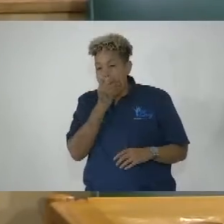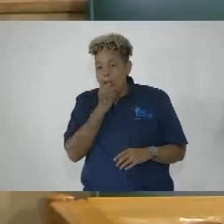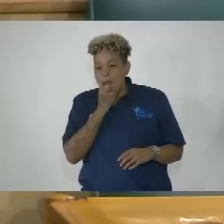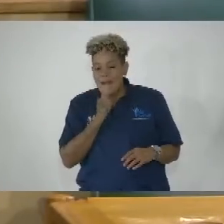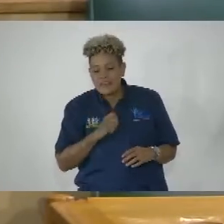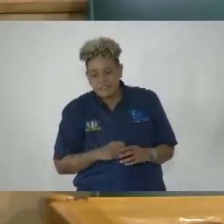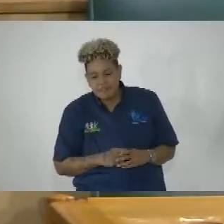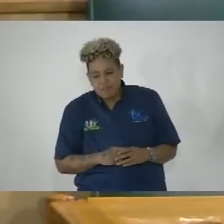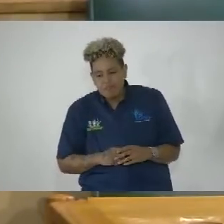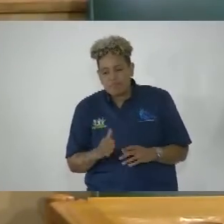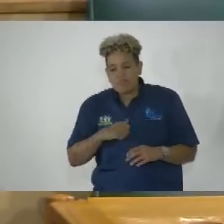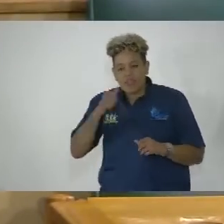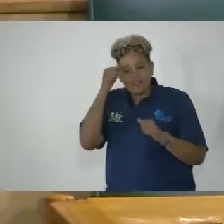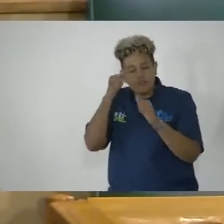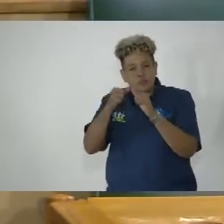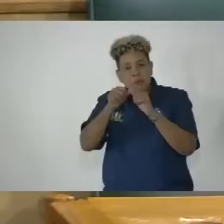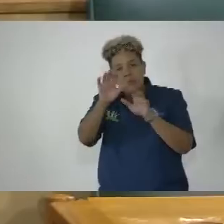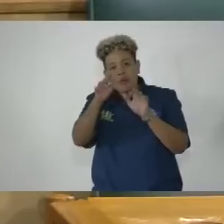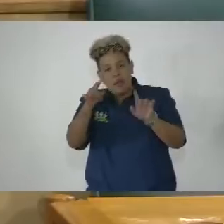I remember